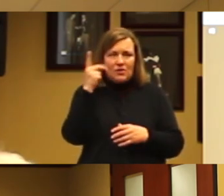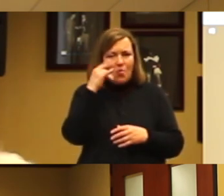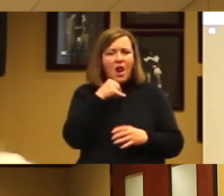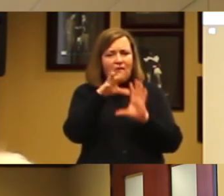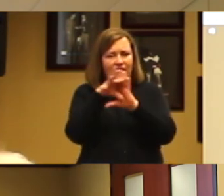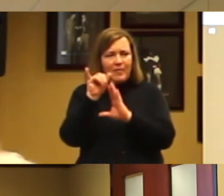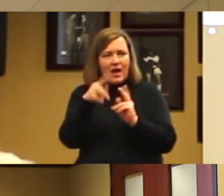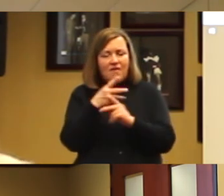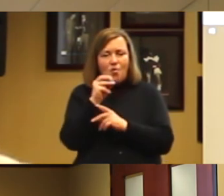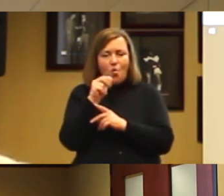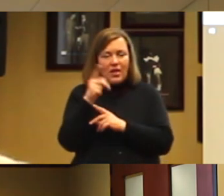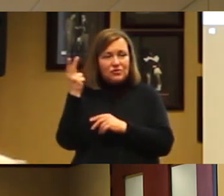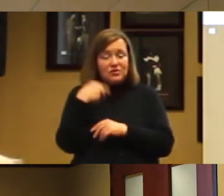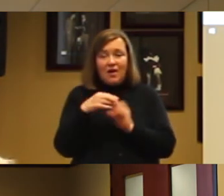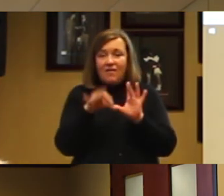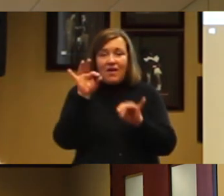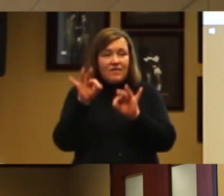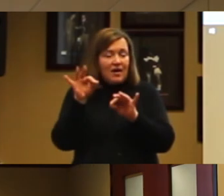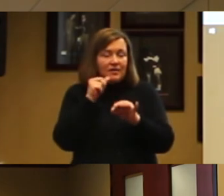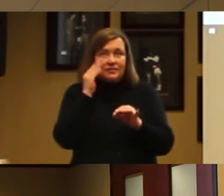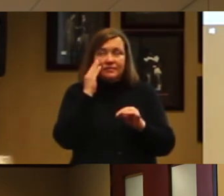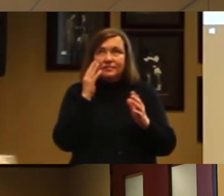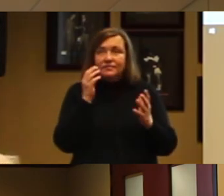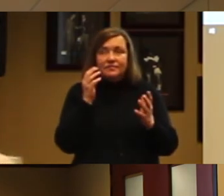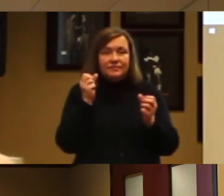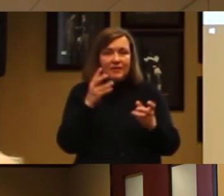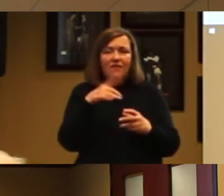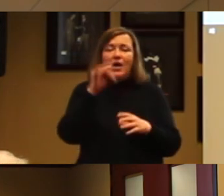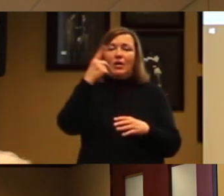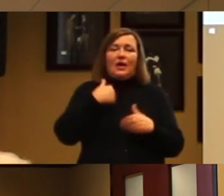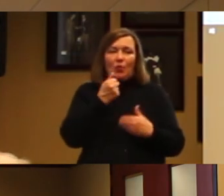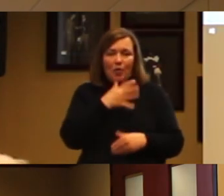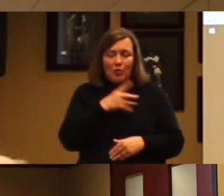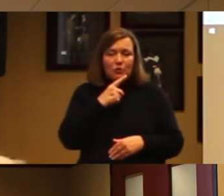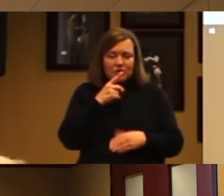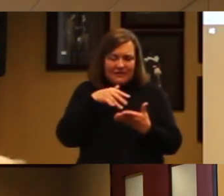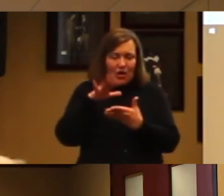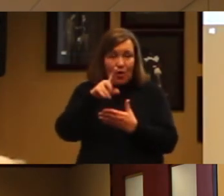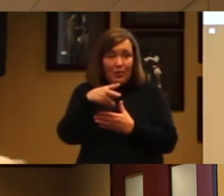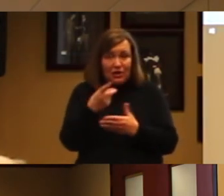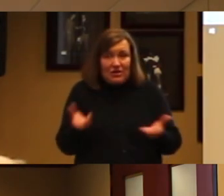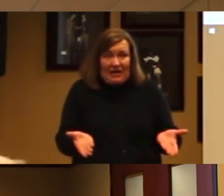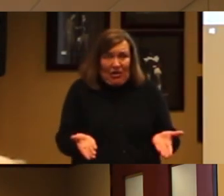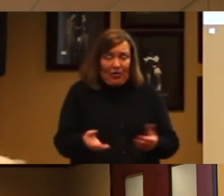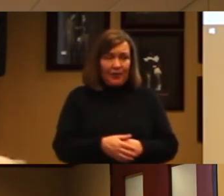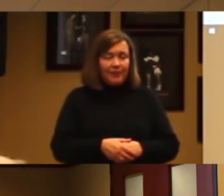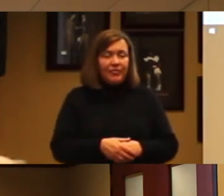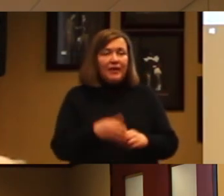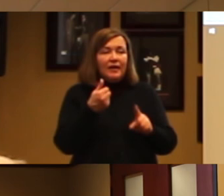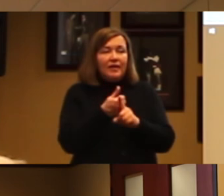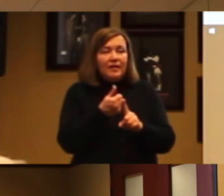So I found, I don't know how, a young woman who was finishing her PhD here, who had